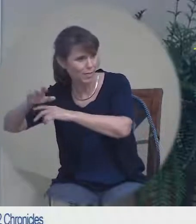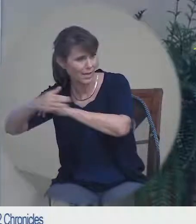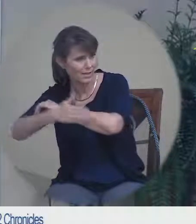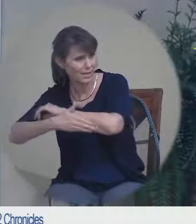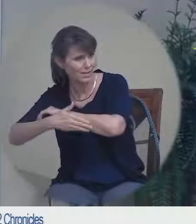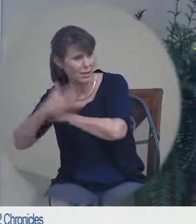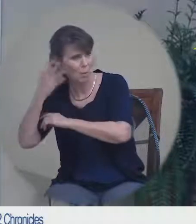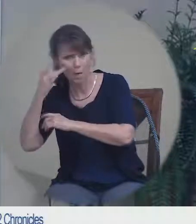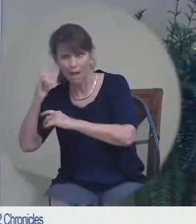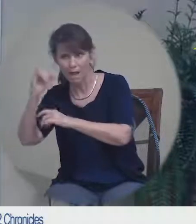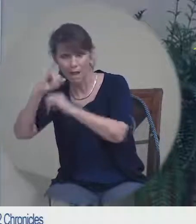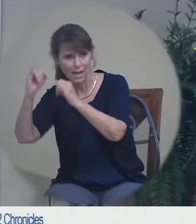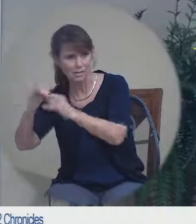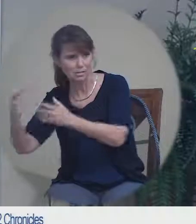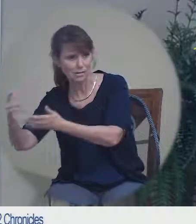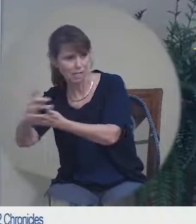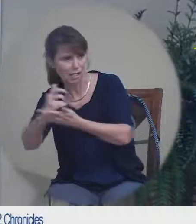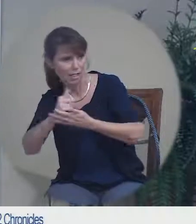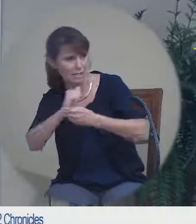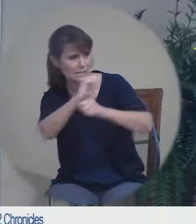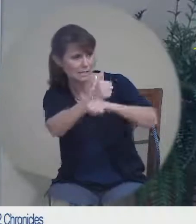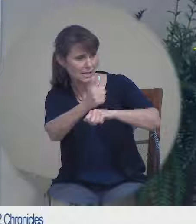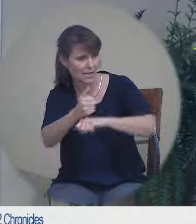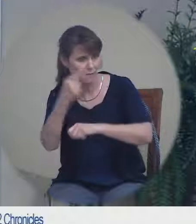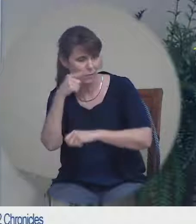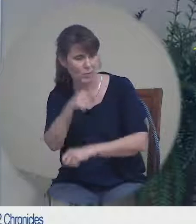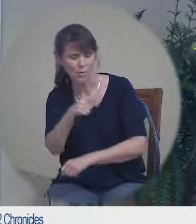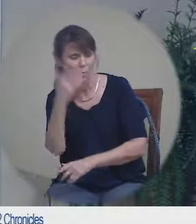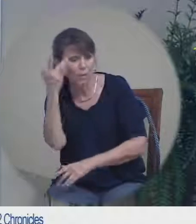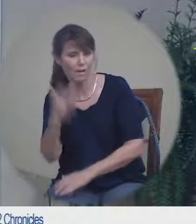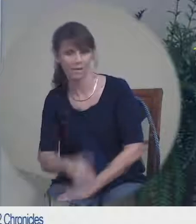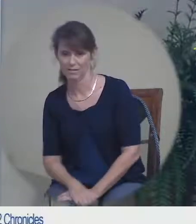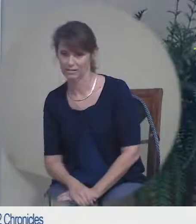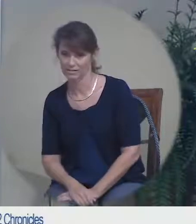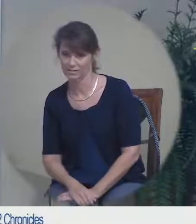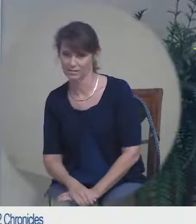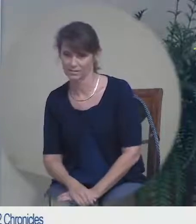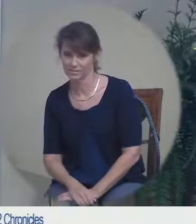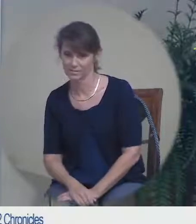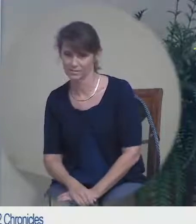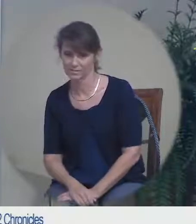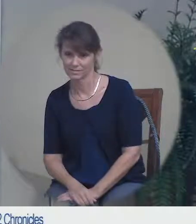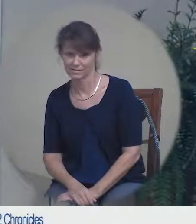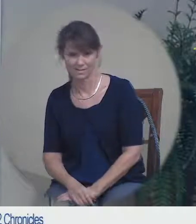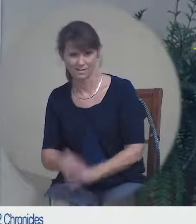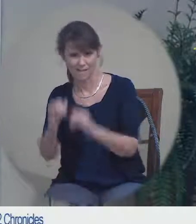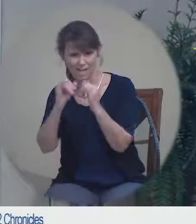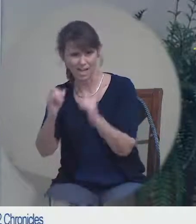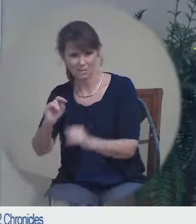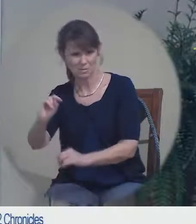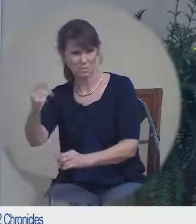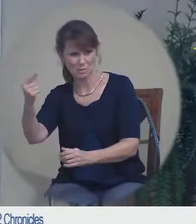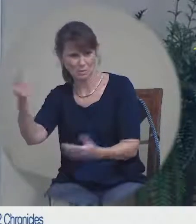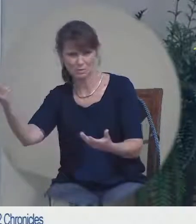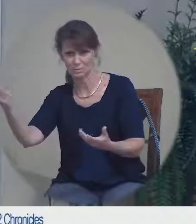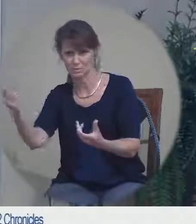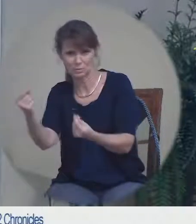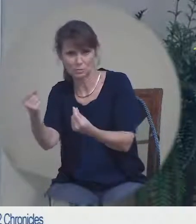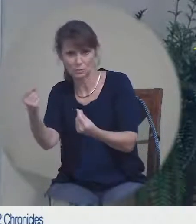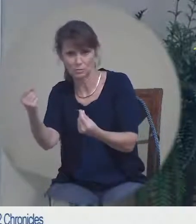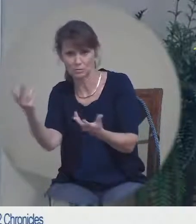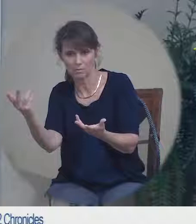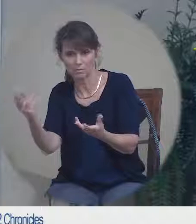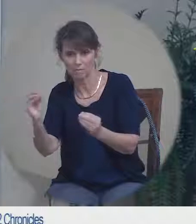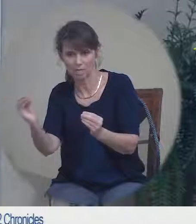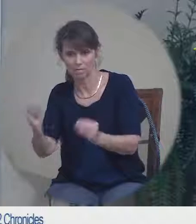and bow down to the gods of a nation you just defeated, let alone what you know about the God of Israel? And so his